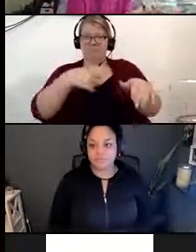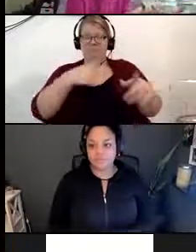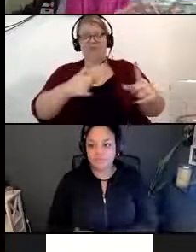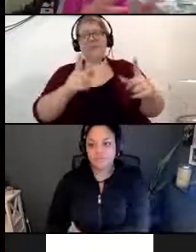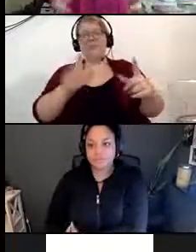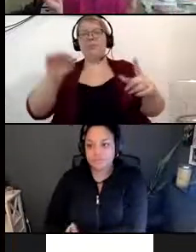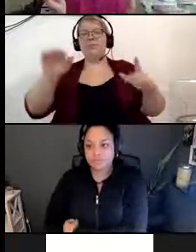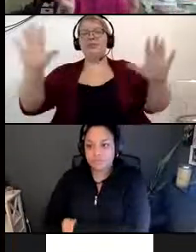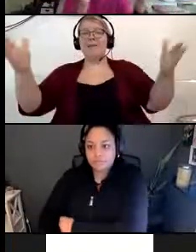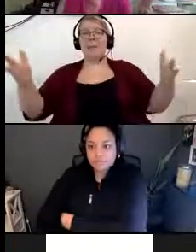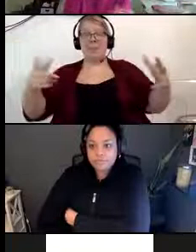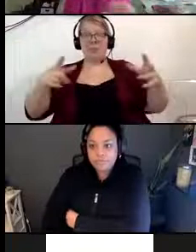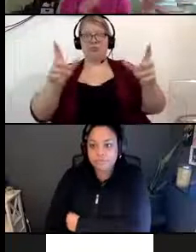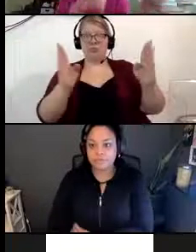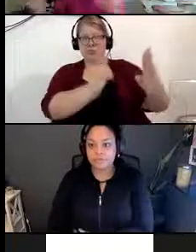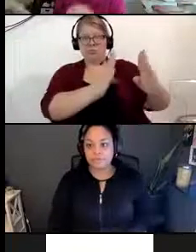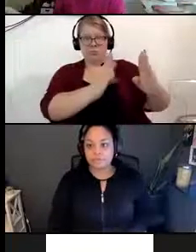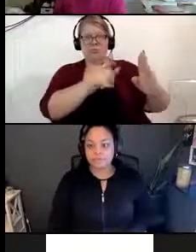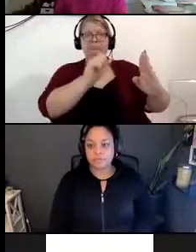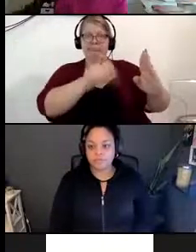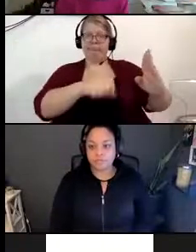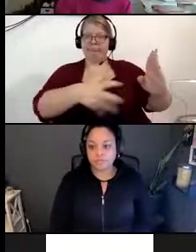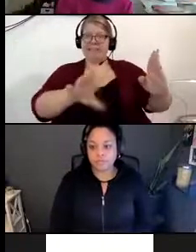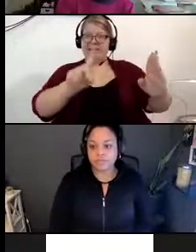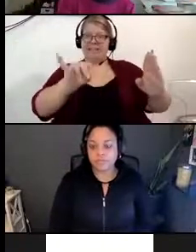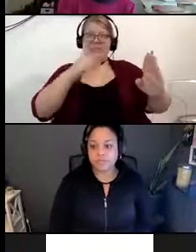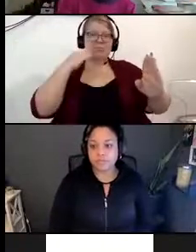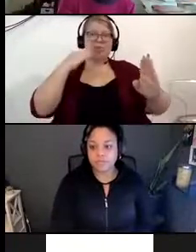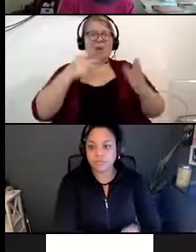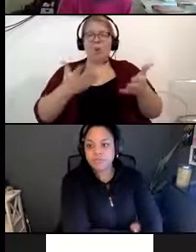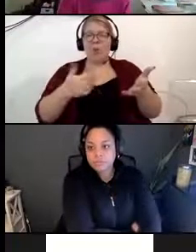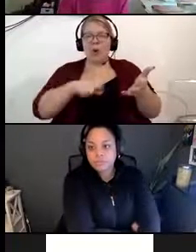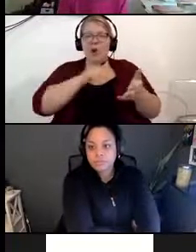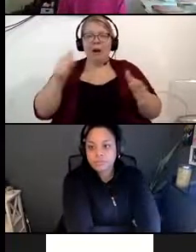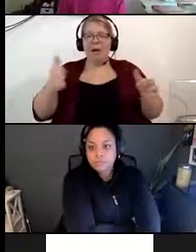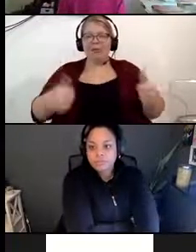doing anything to prevent further harms in these populations.